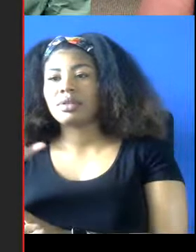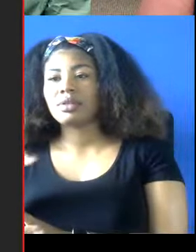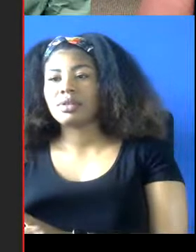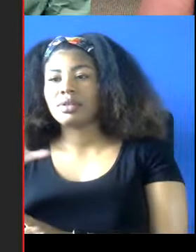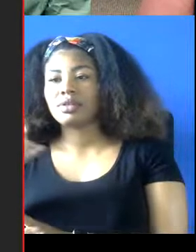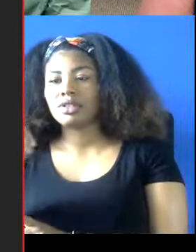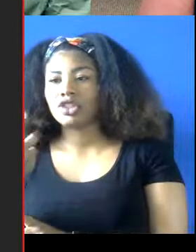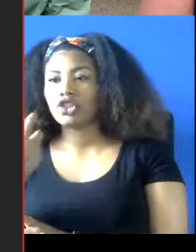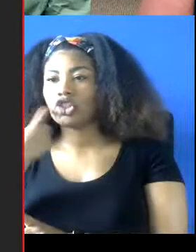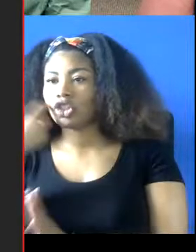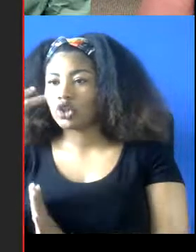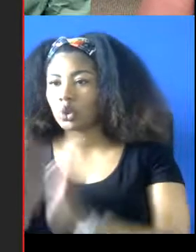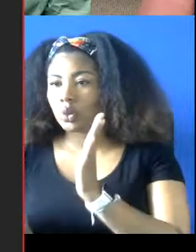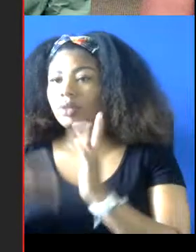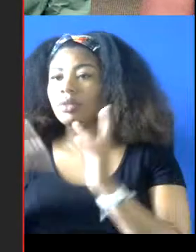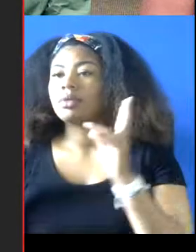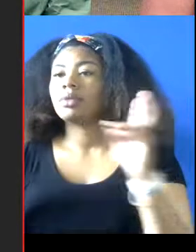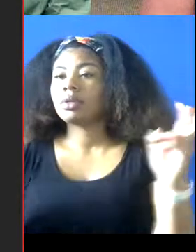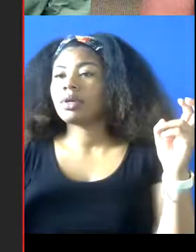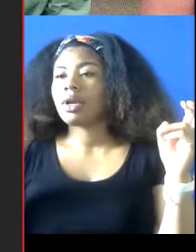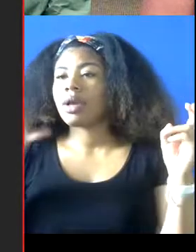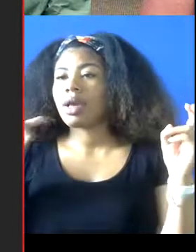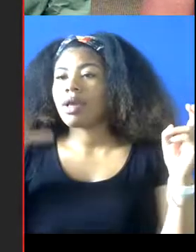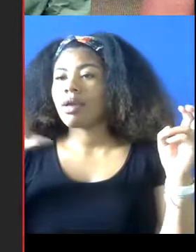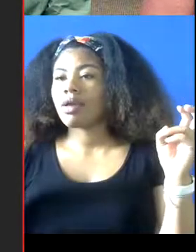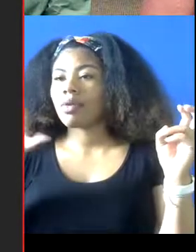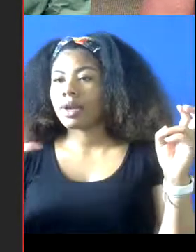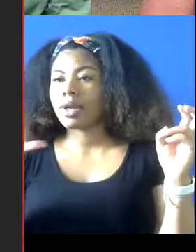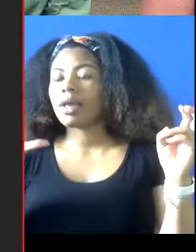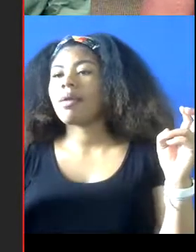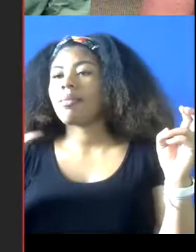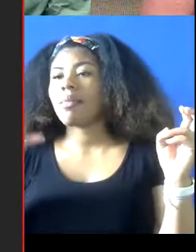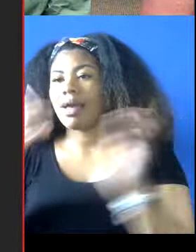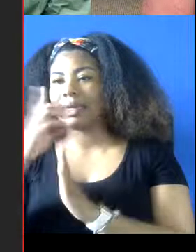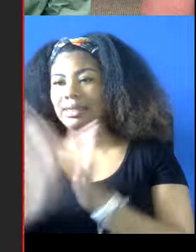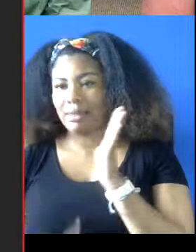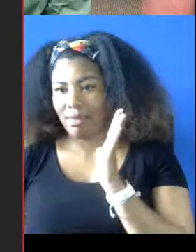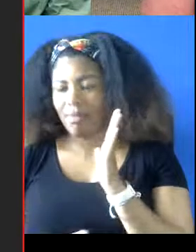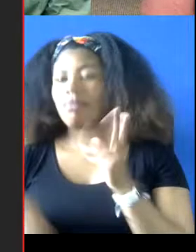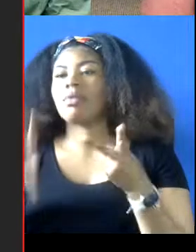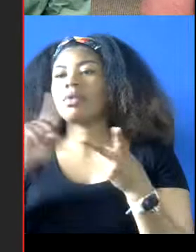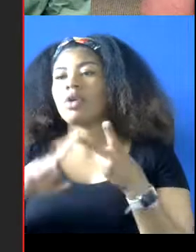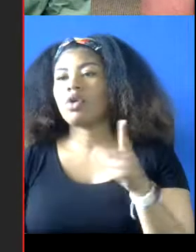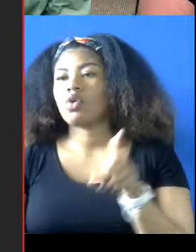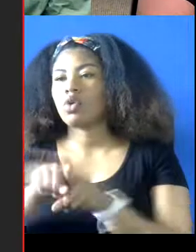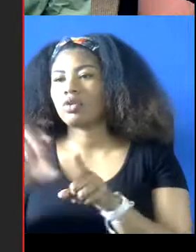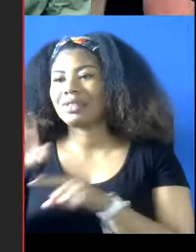reading Equity by Design by Chardin and Novak on UDL in Equity and Learning.